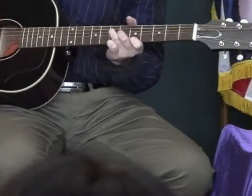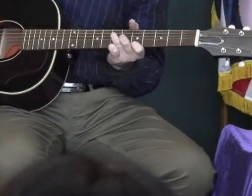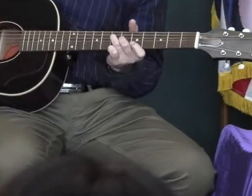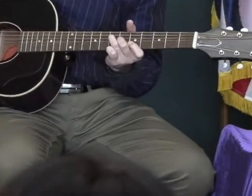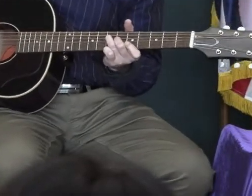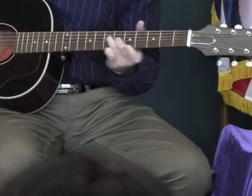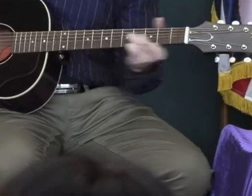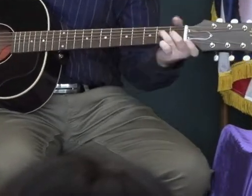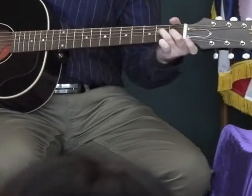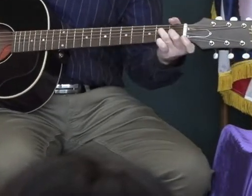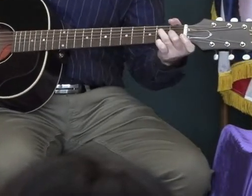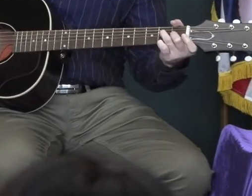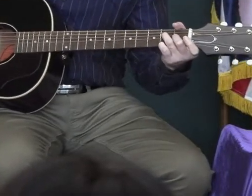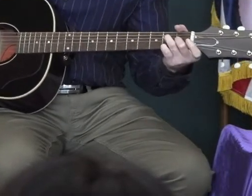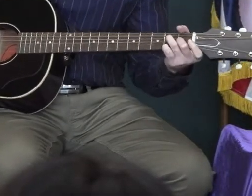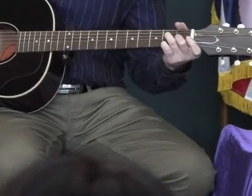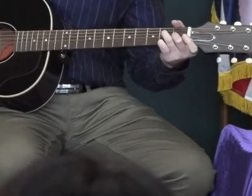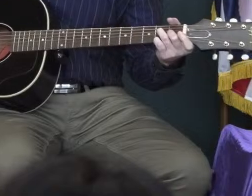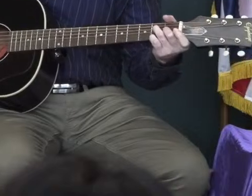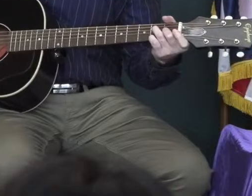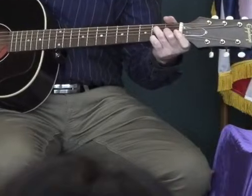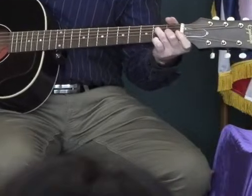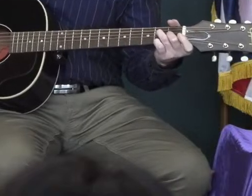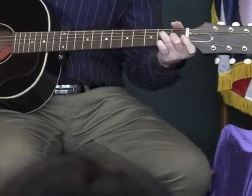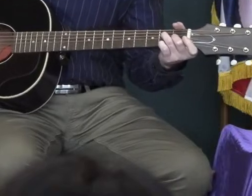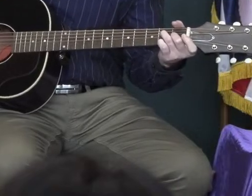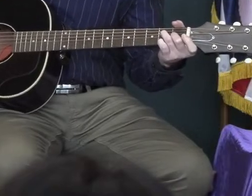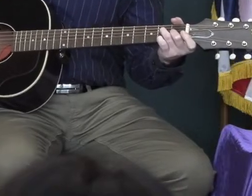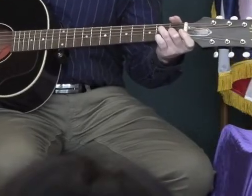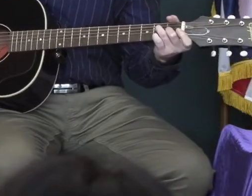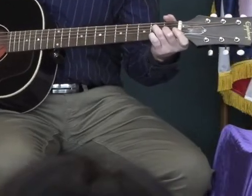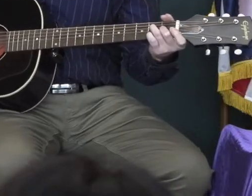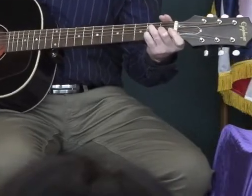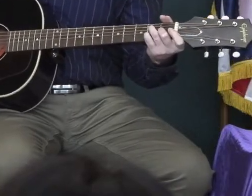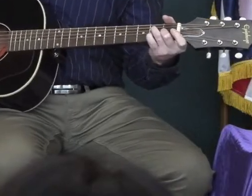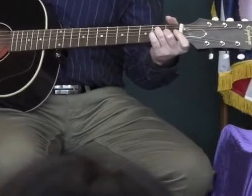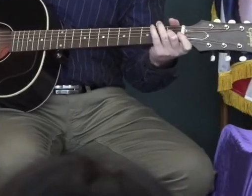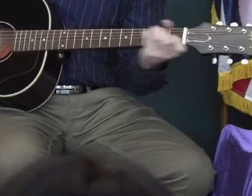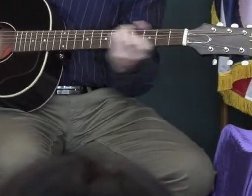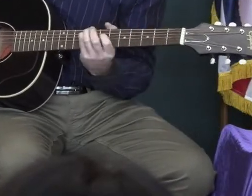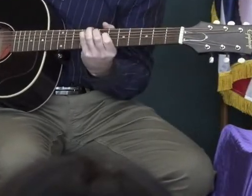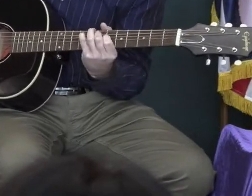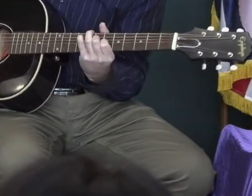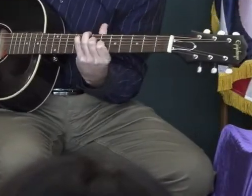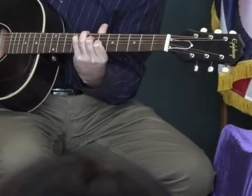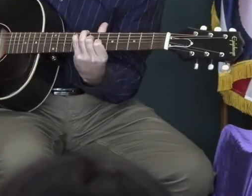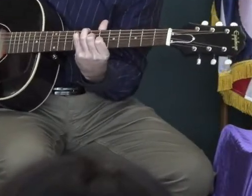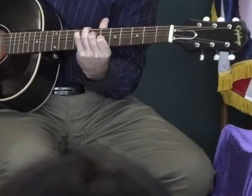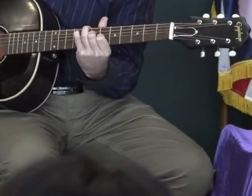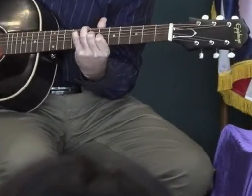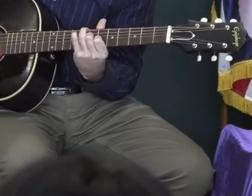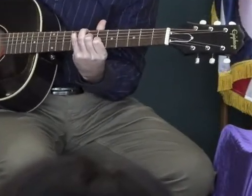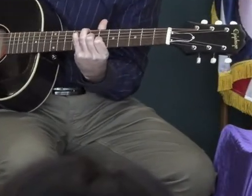Lesson to be learned, to think it was my turn,